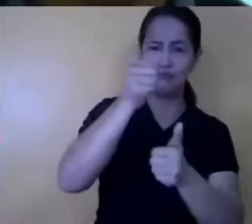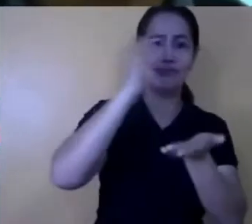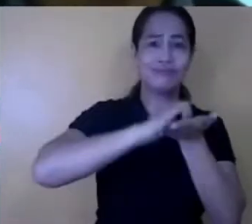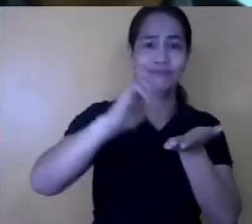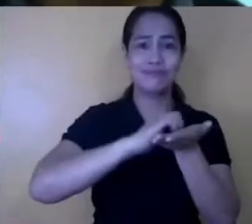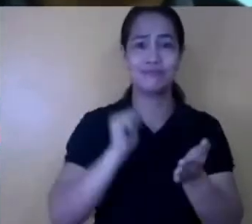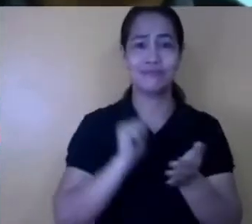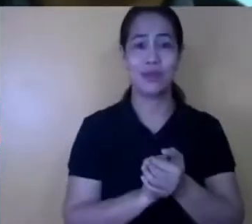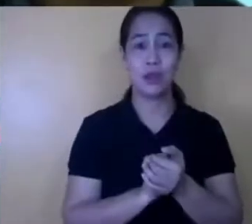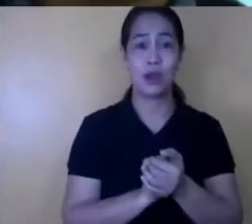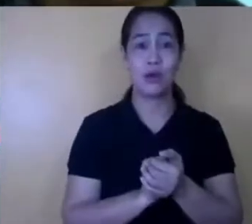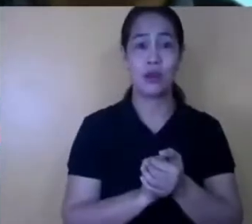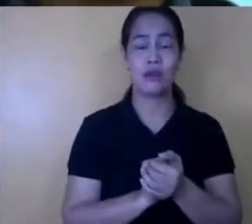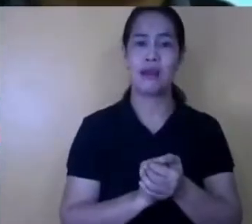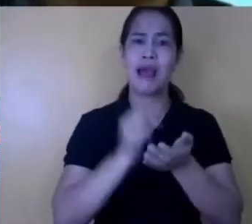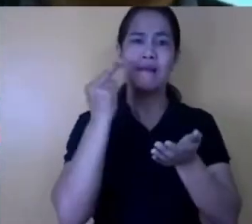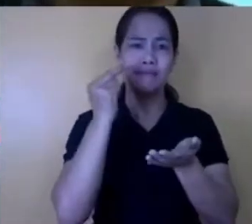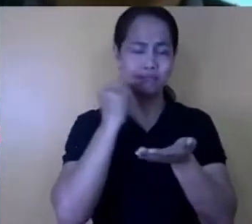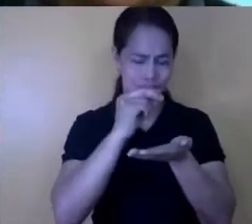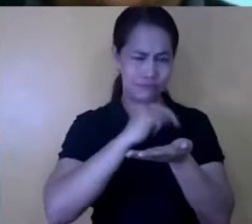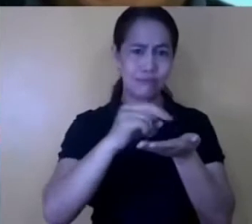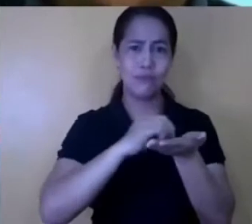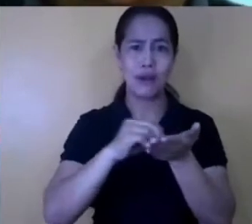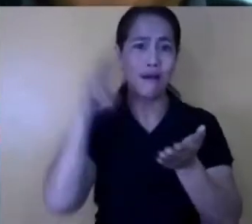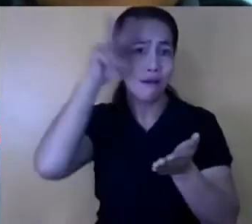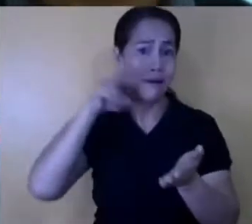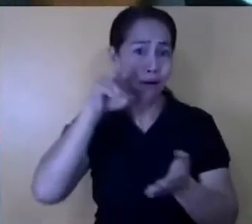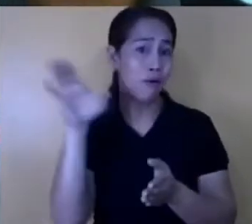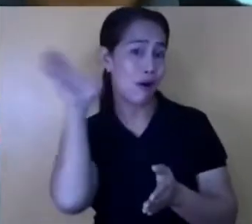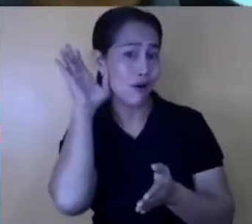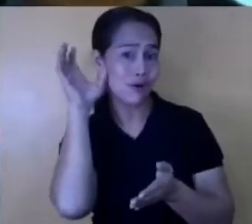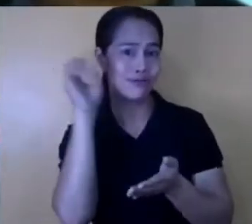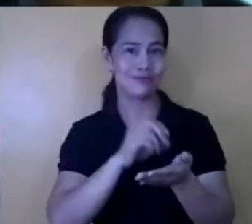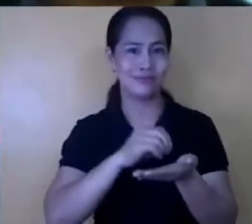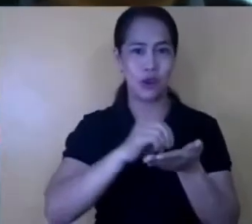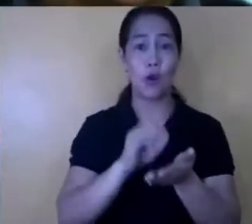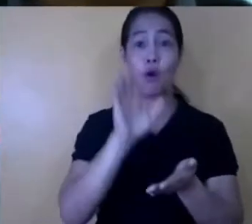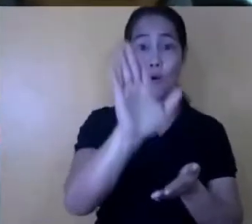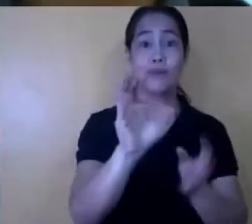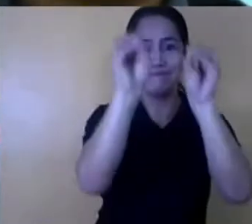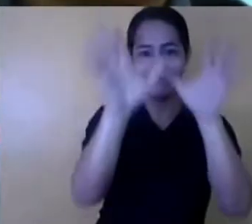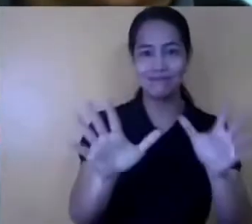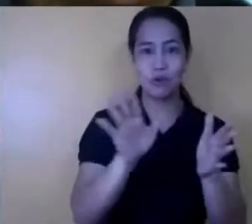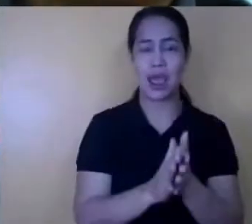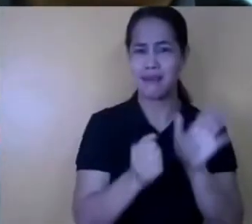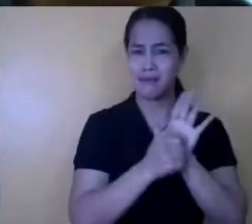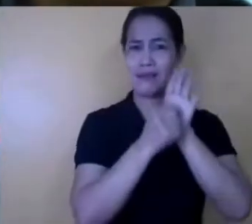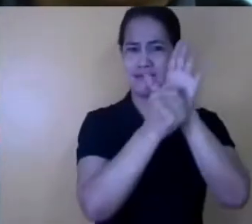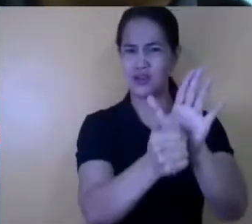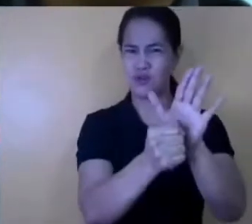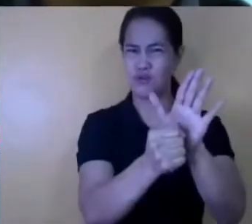an annotated video or audio recording of your teaching that shows impact of